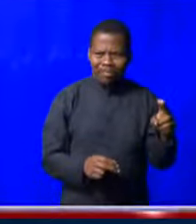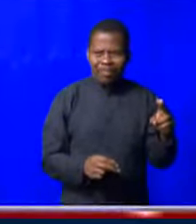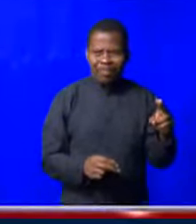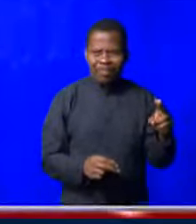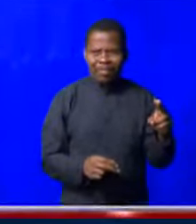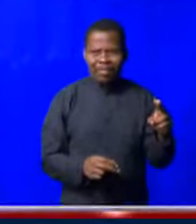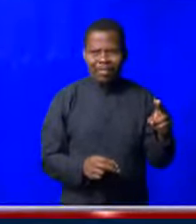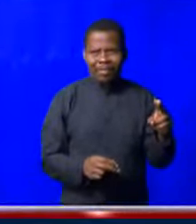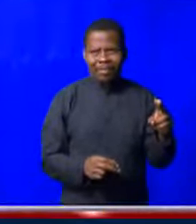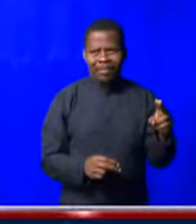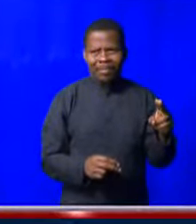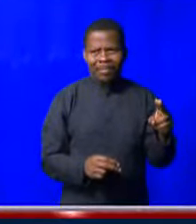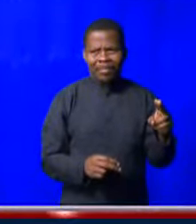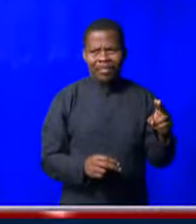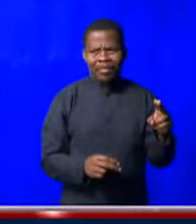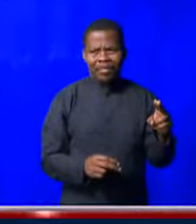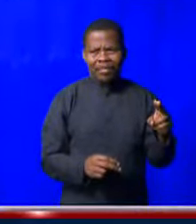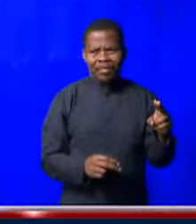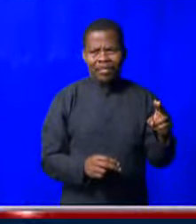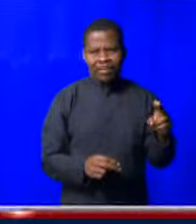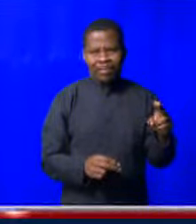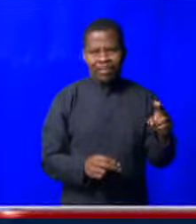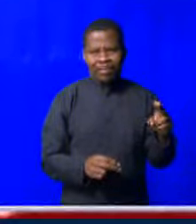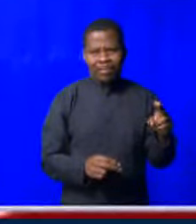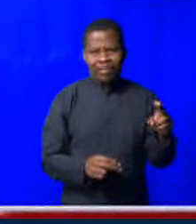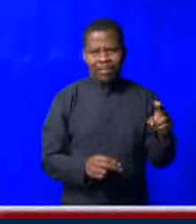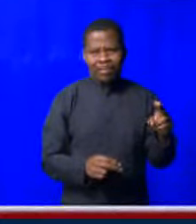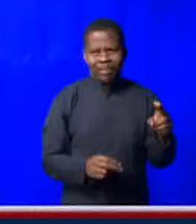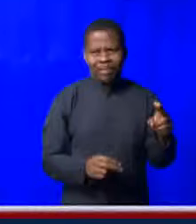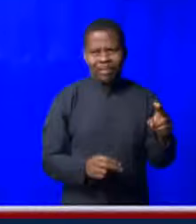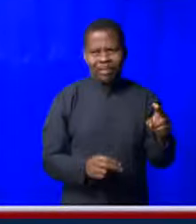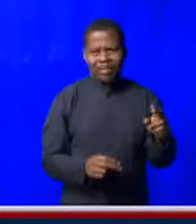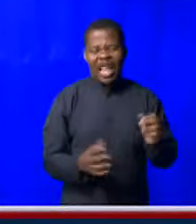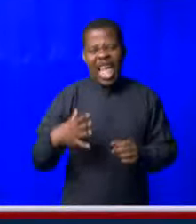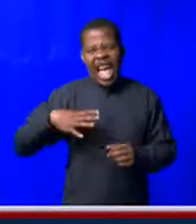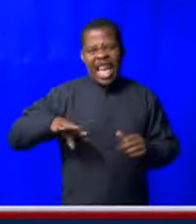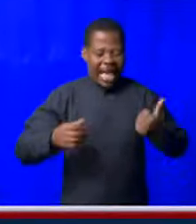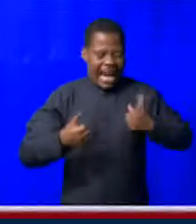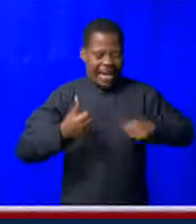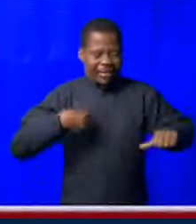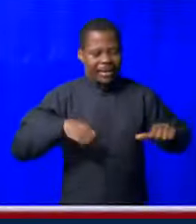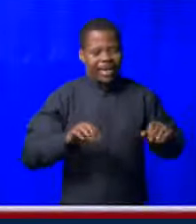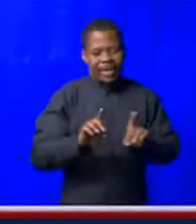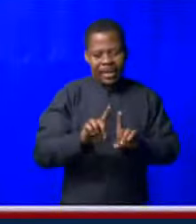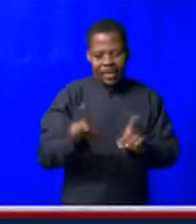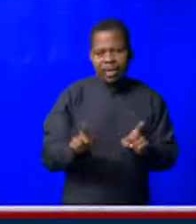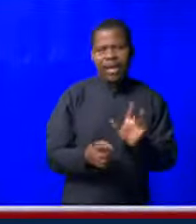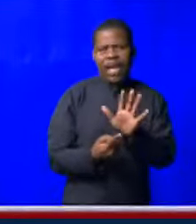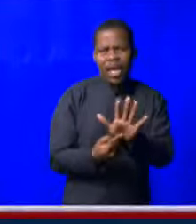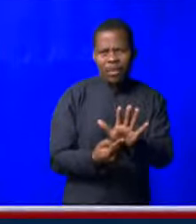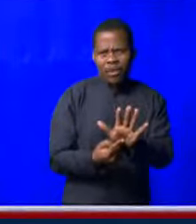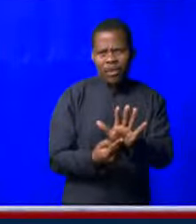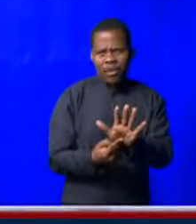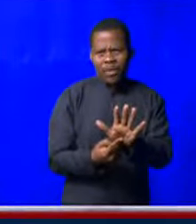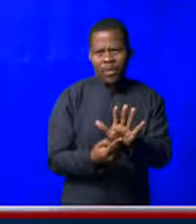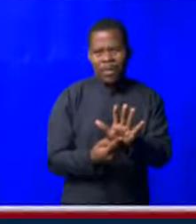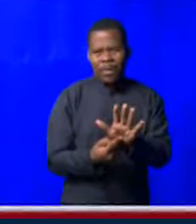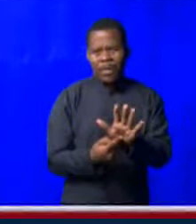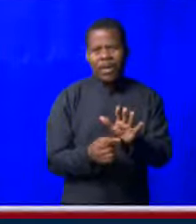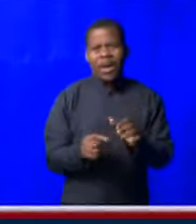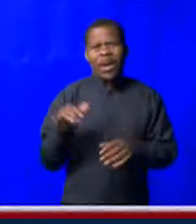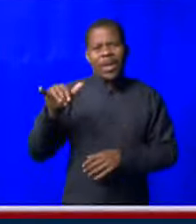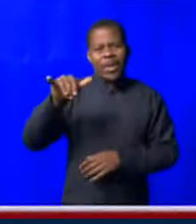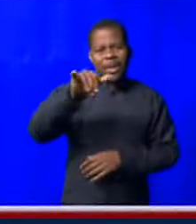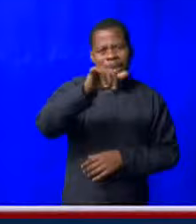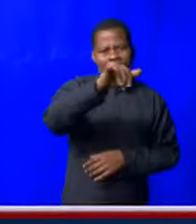yalo mcimbi. Kuhalalisela mengameli kube nemidlalo leyehlukene lefaya ekhathi kudlalisela